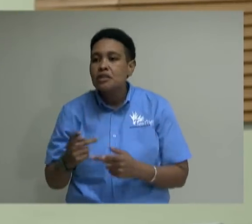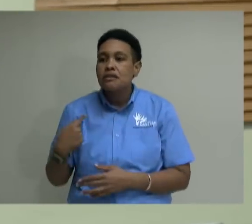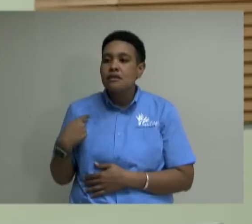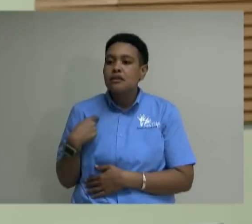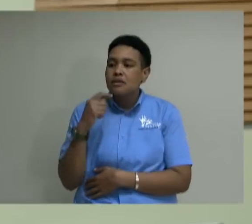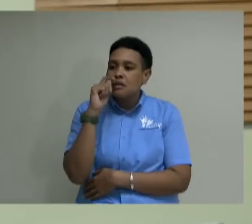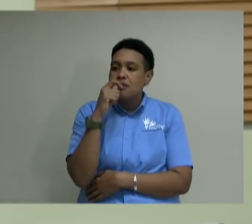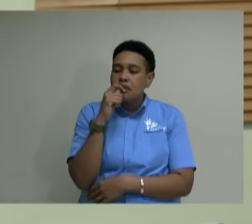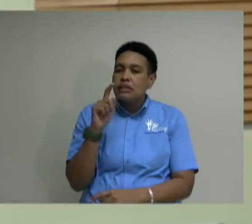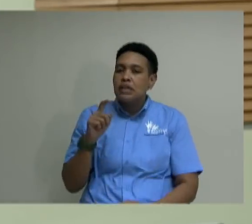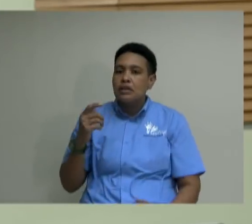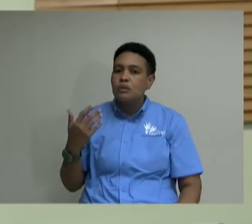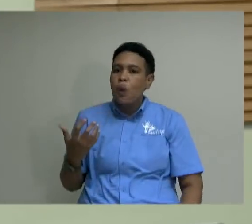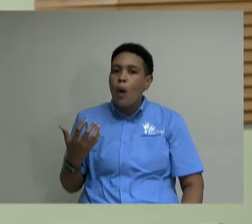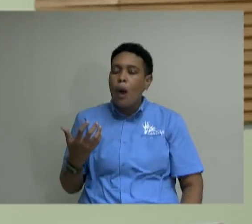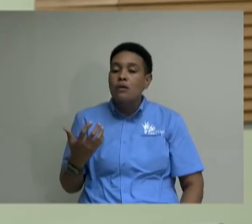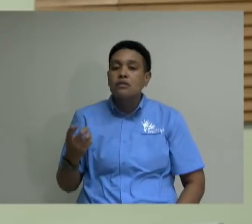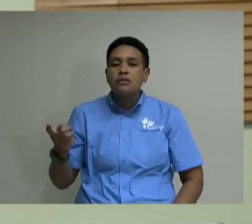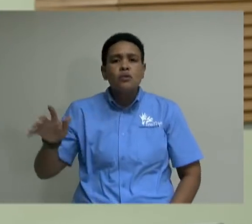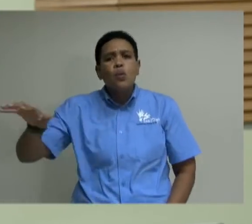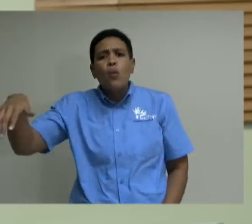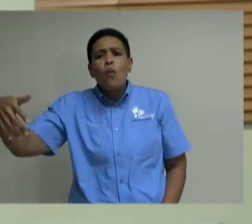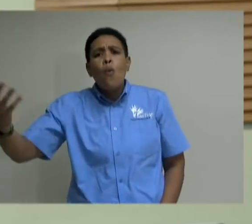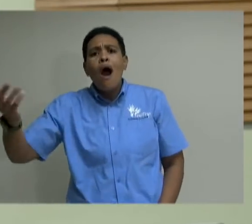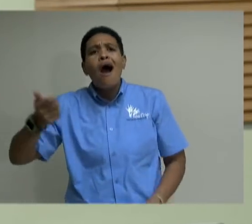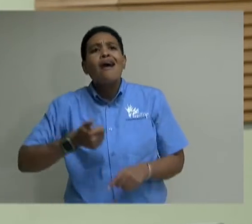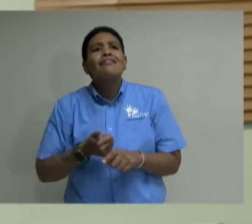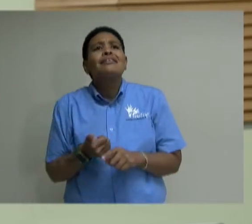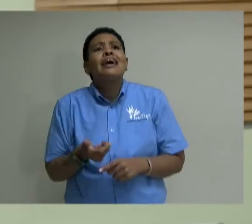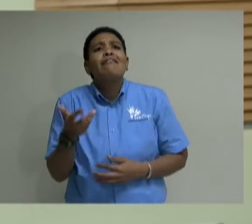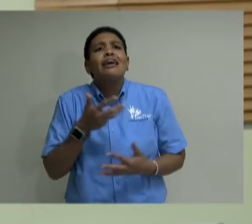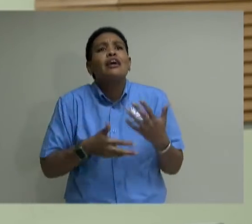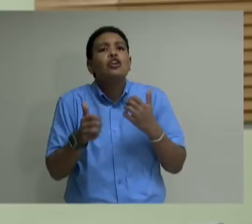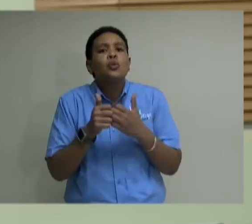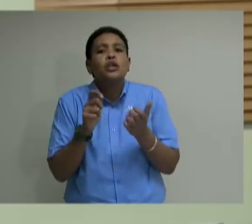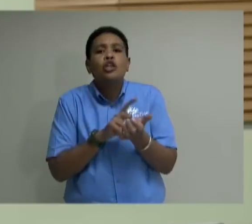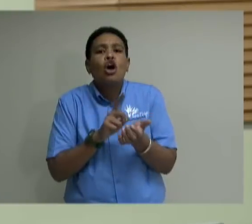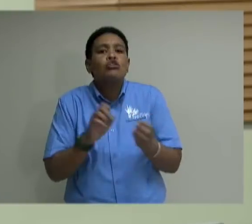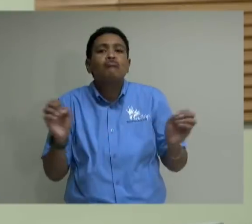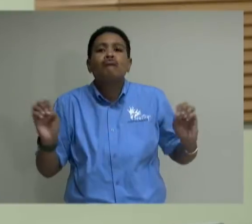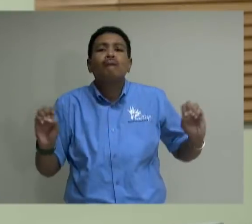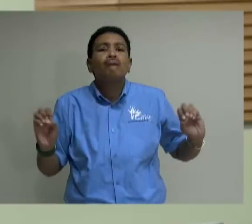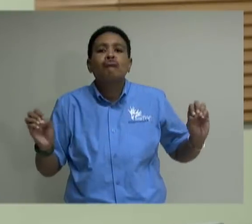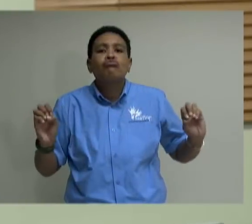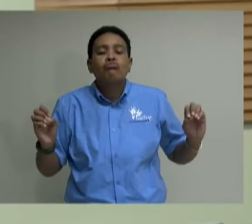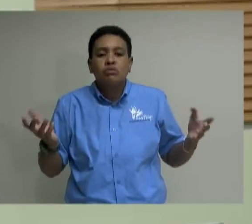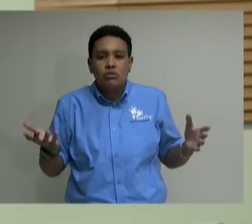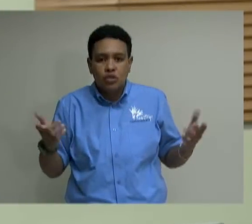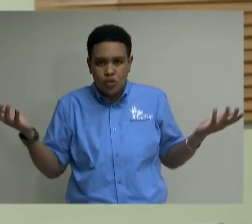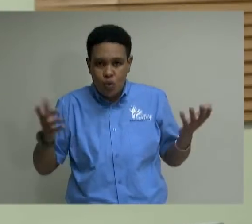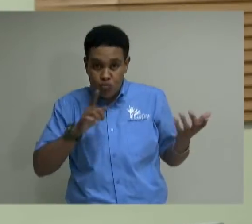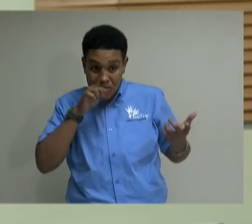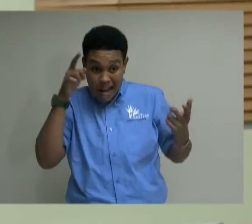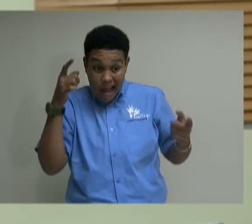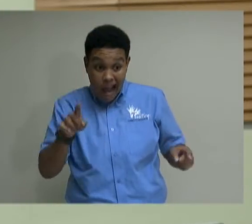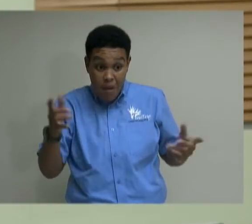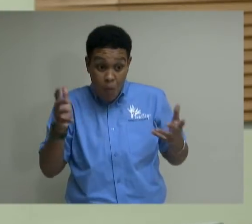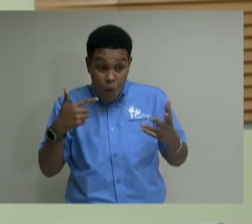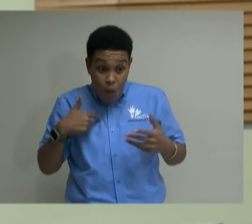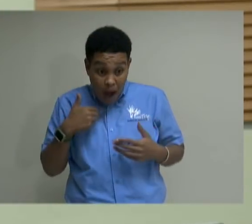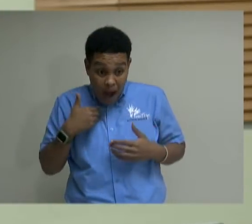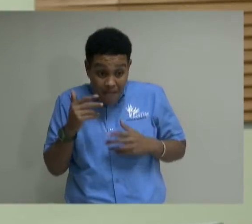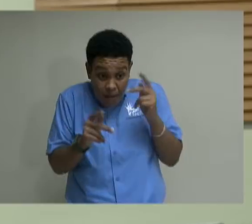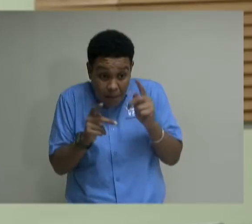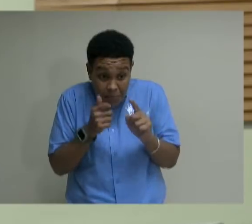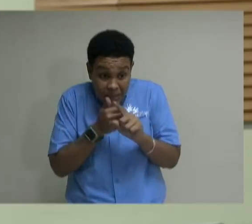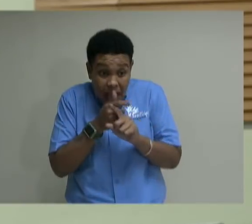done. They do not have an interaction with a doctor. And so what is happening is that we may have